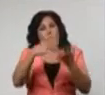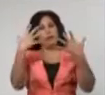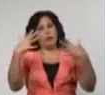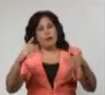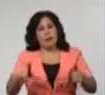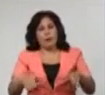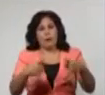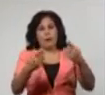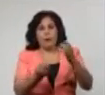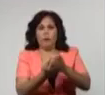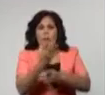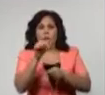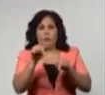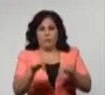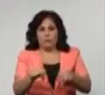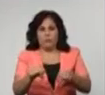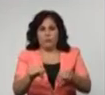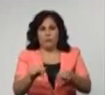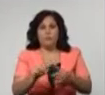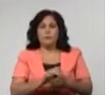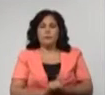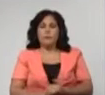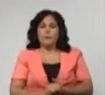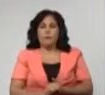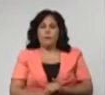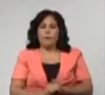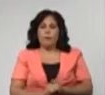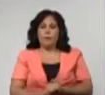the International Press Center.